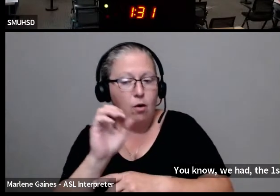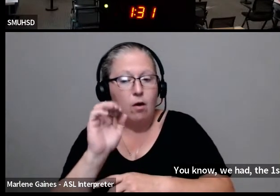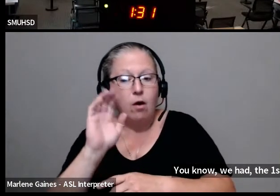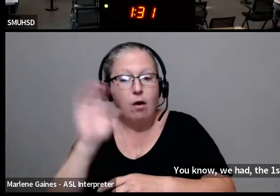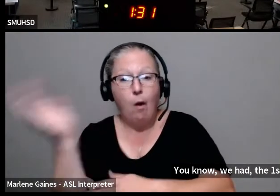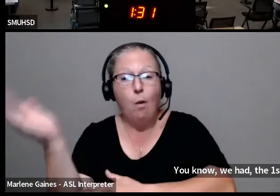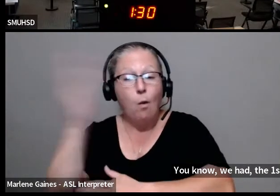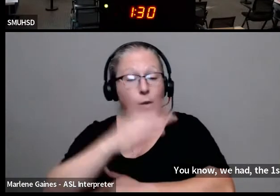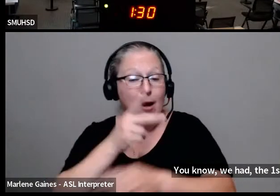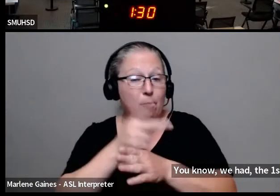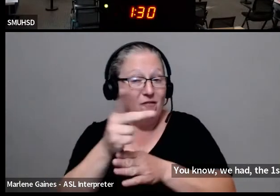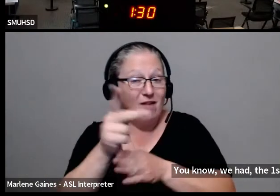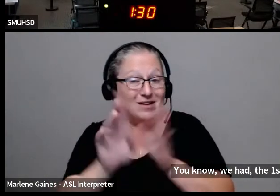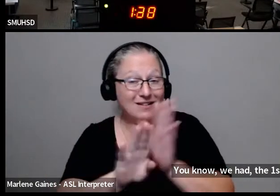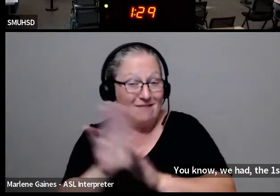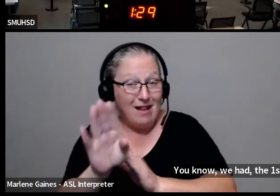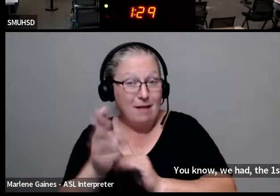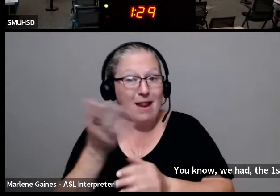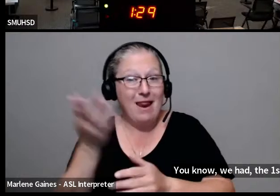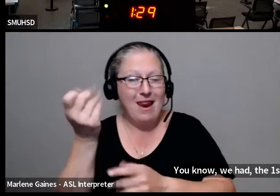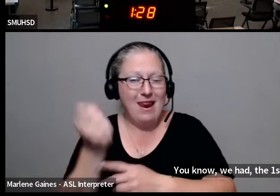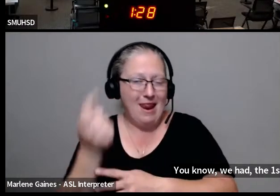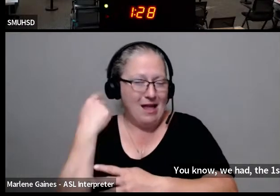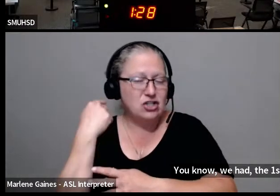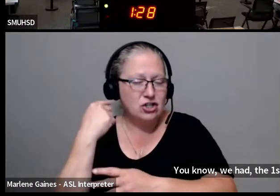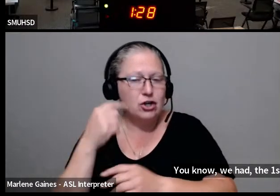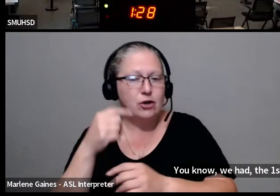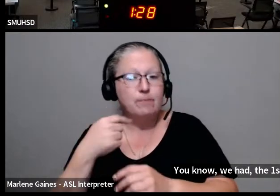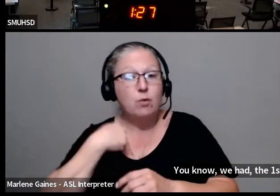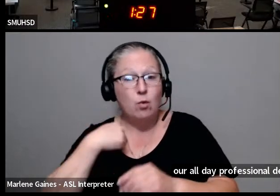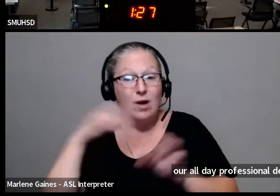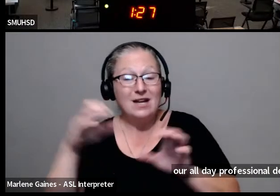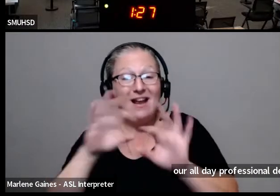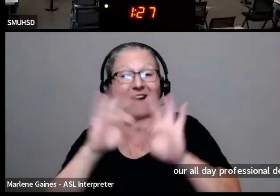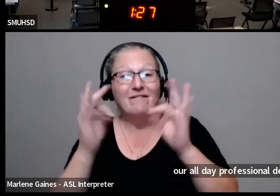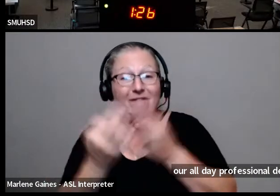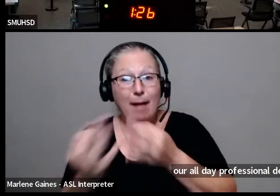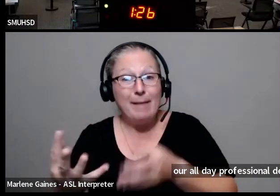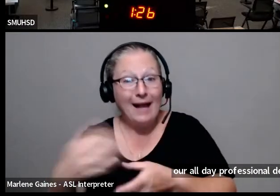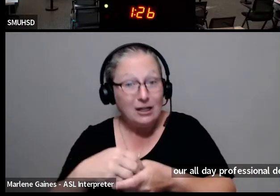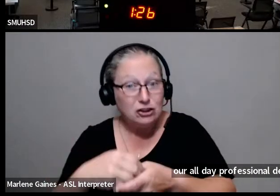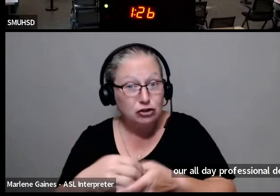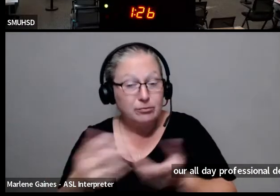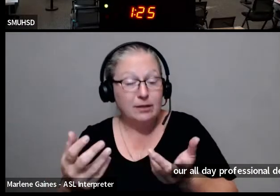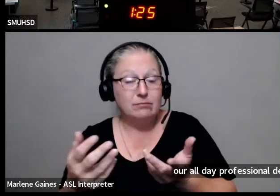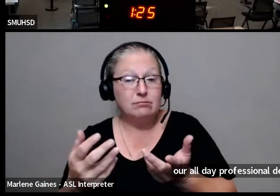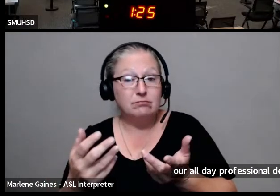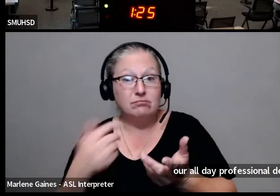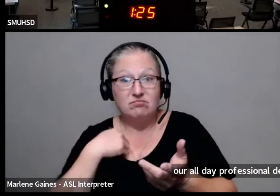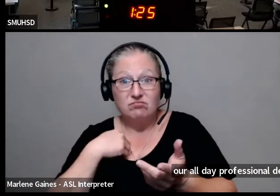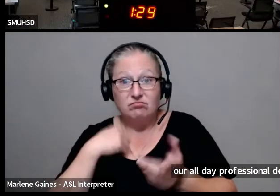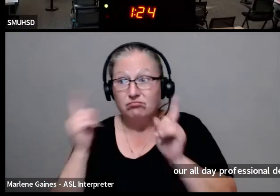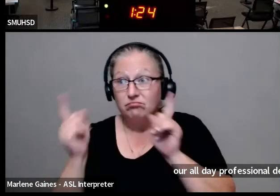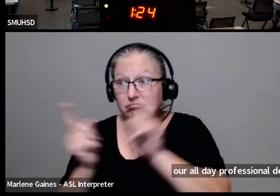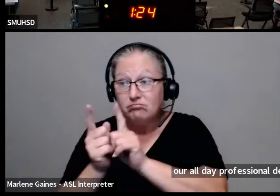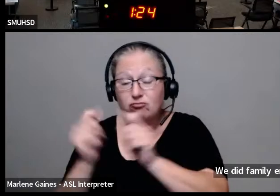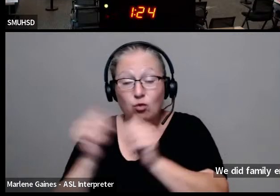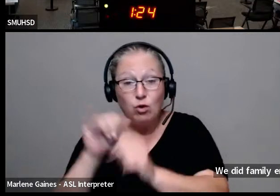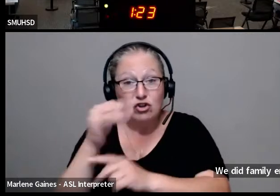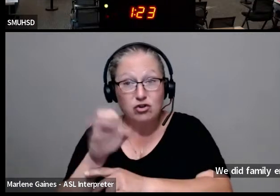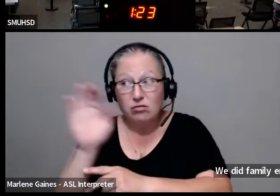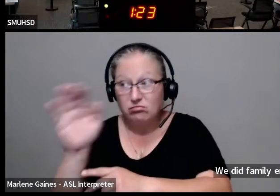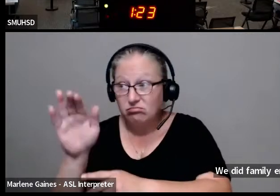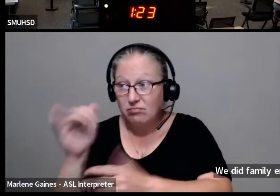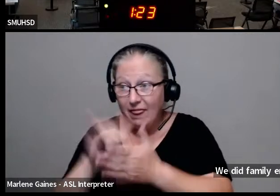all-day professional development last school year, we did family engagement, and we came to him with that idea.